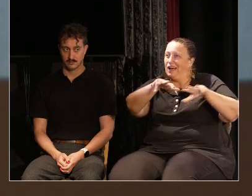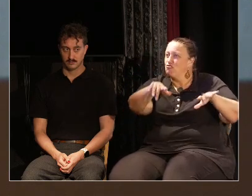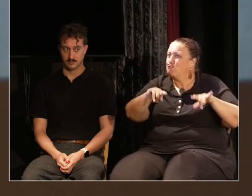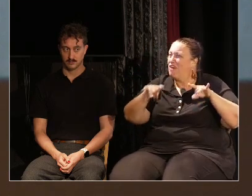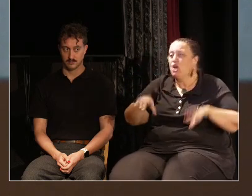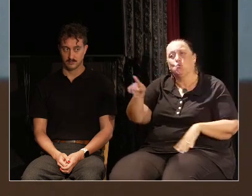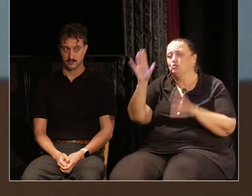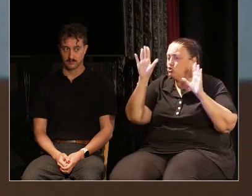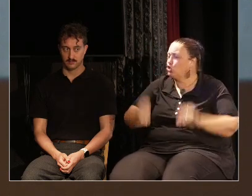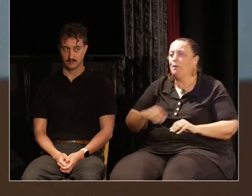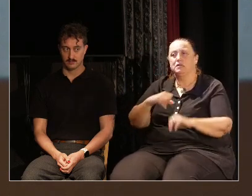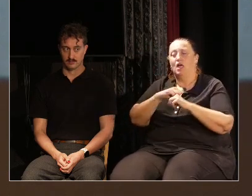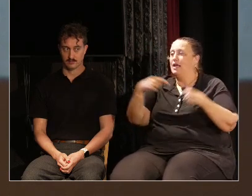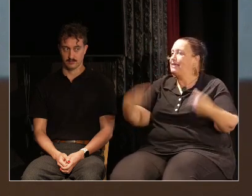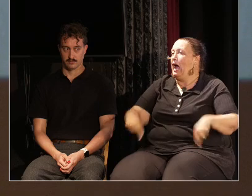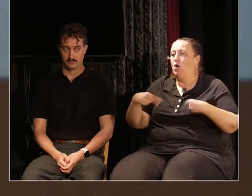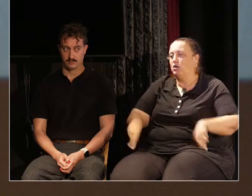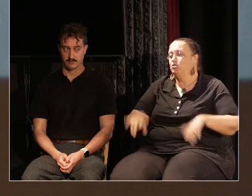have to actually stand.